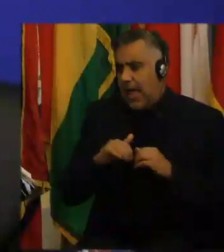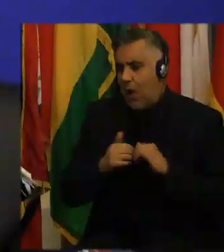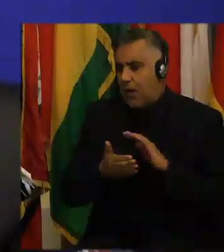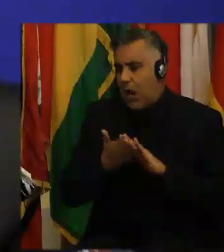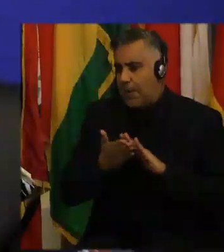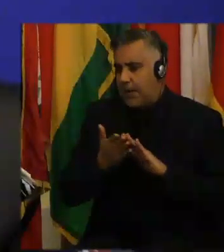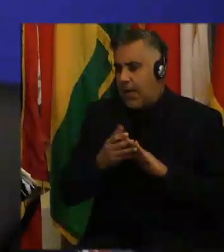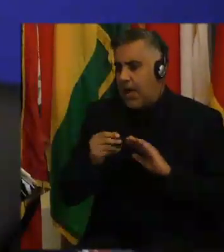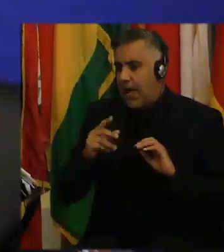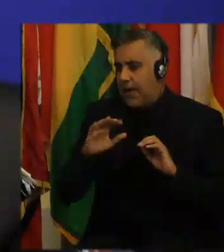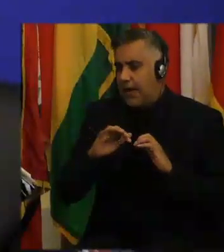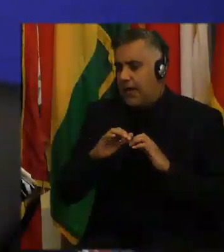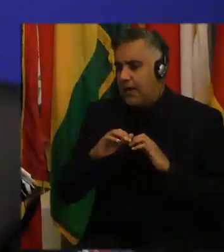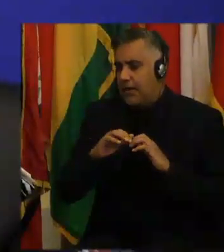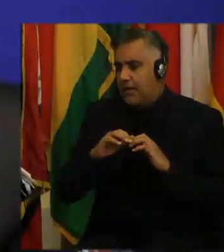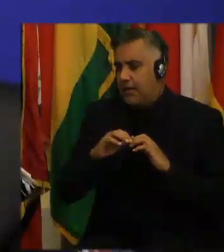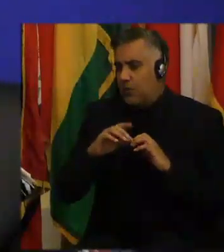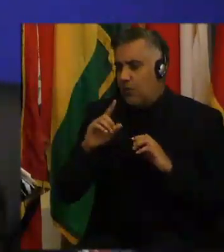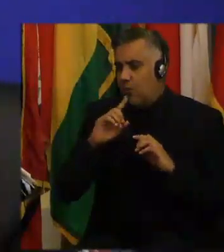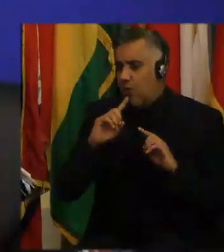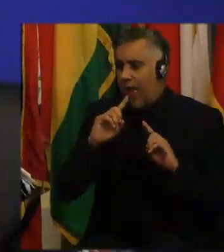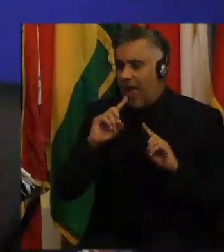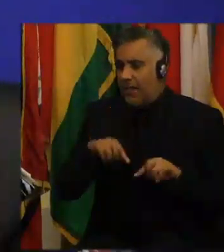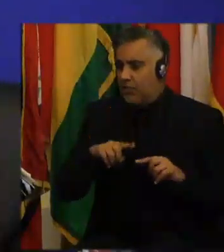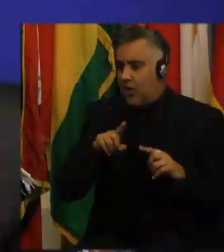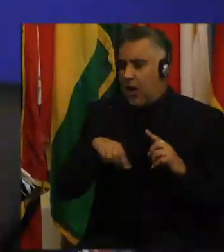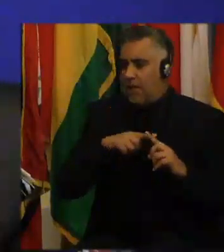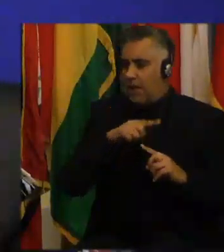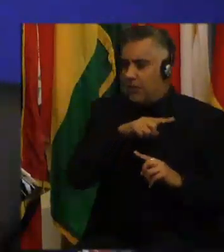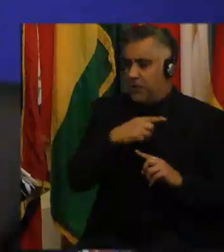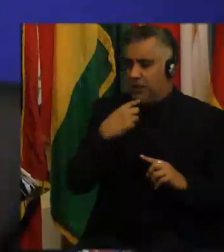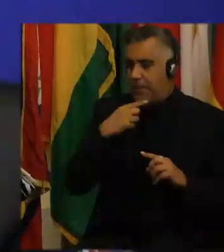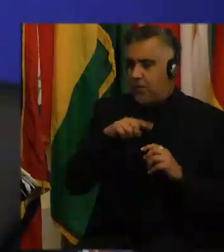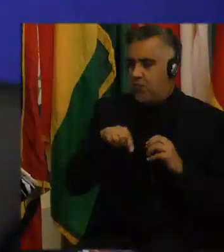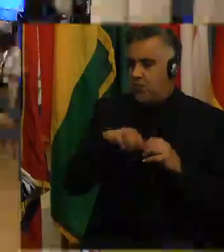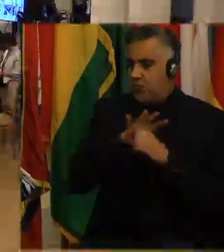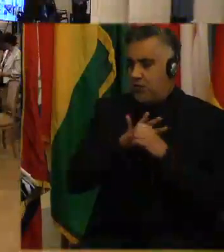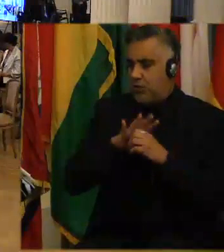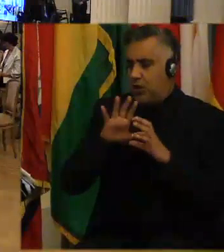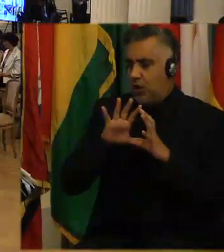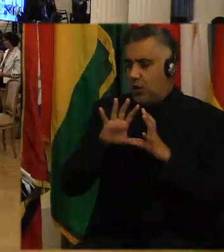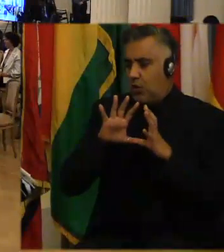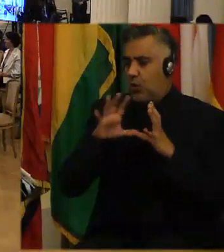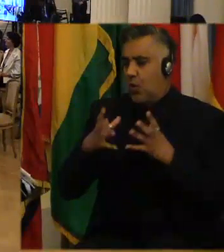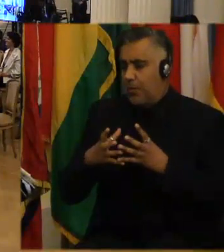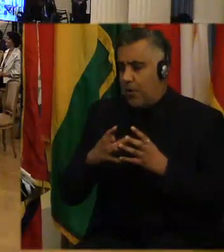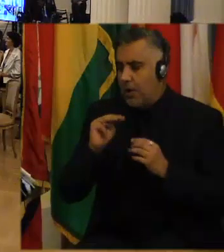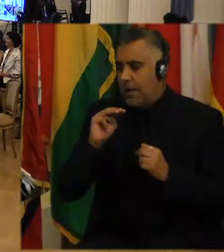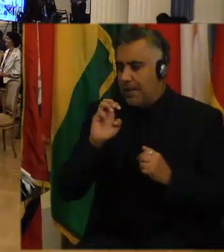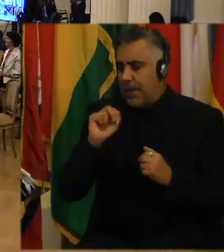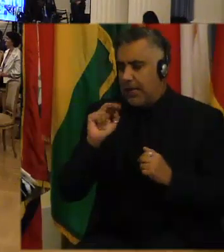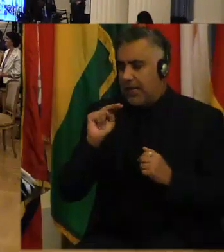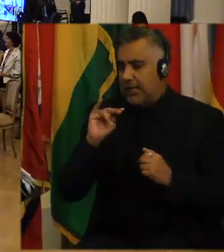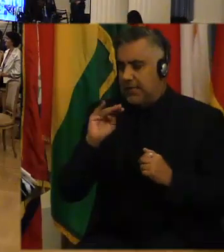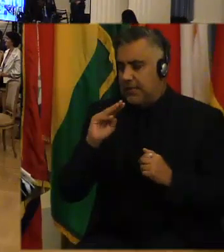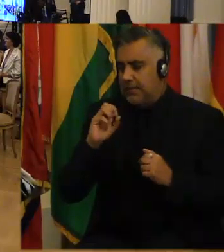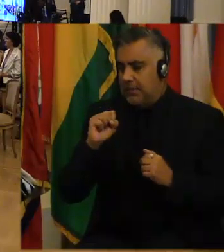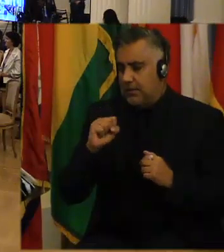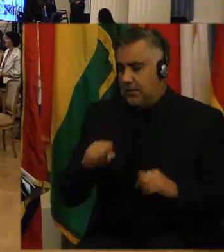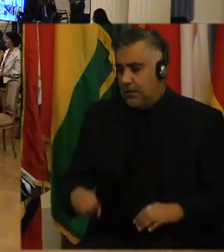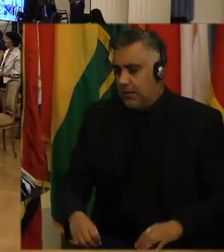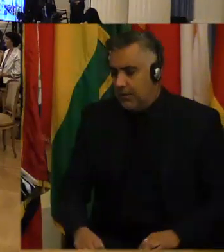and perhaps react a bit to what Dubravka said about regional and global organisms. Thank you. Thank you very